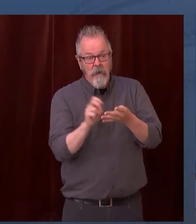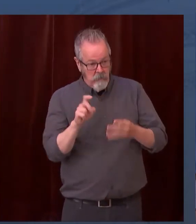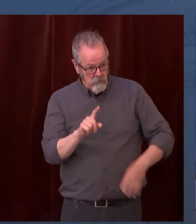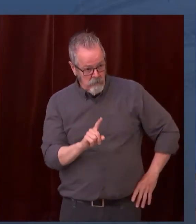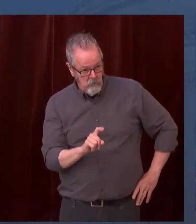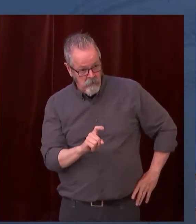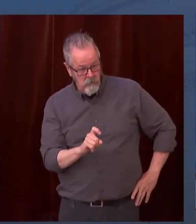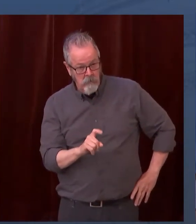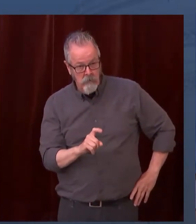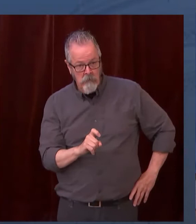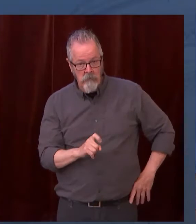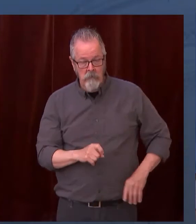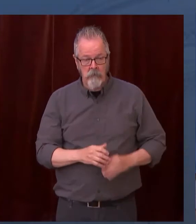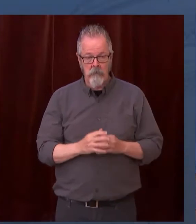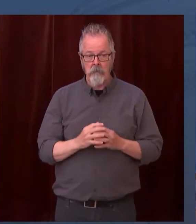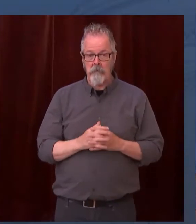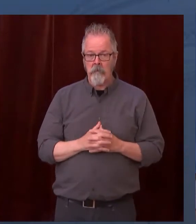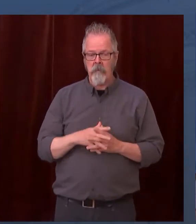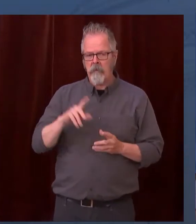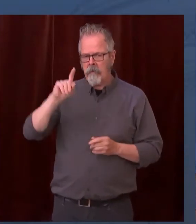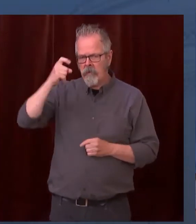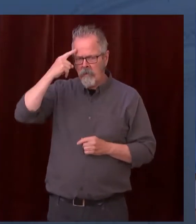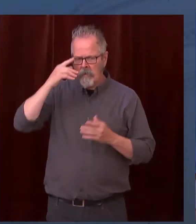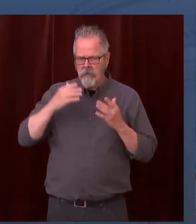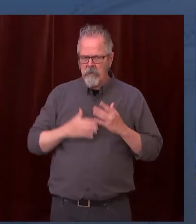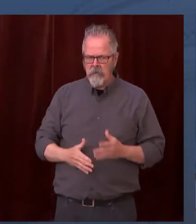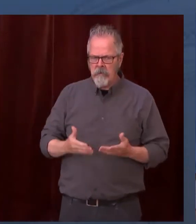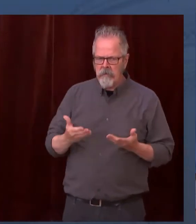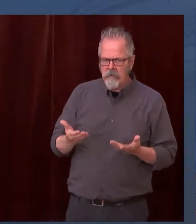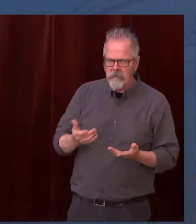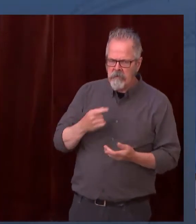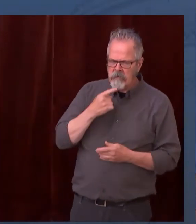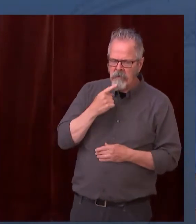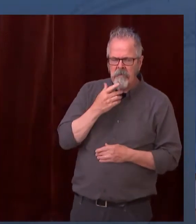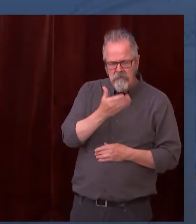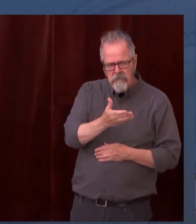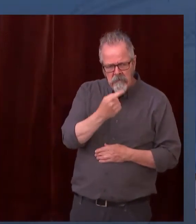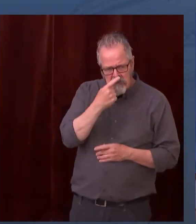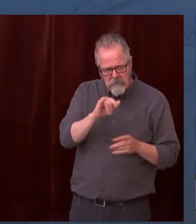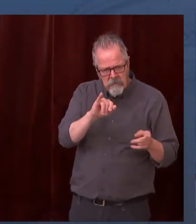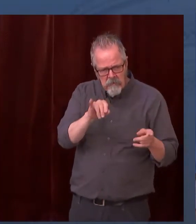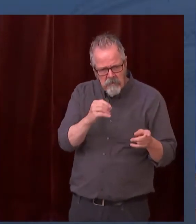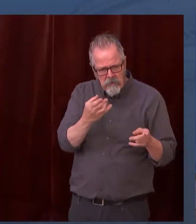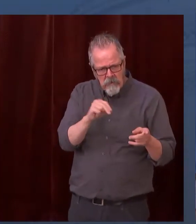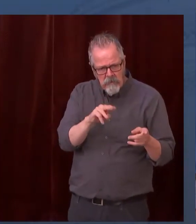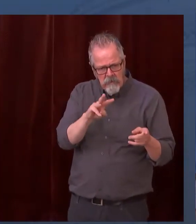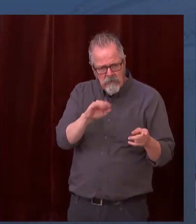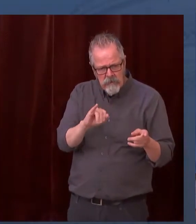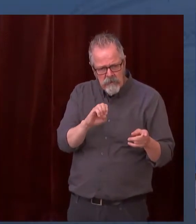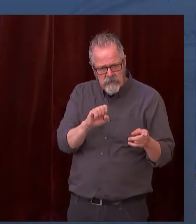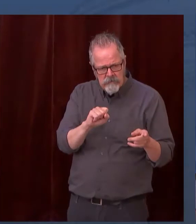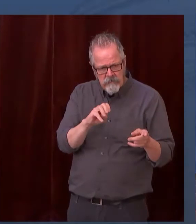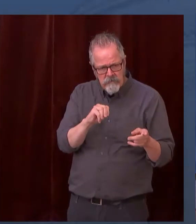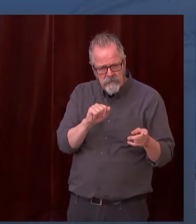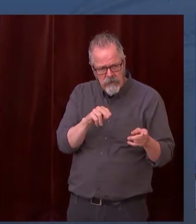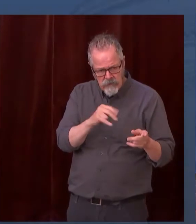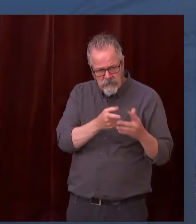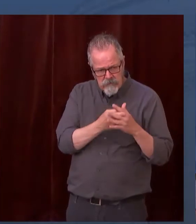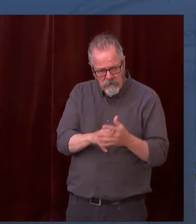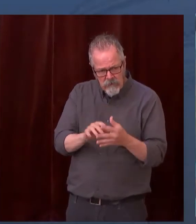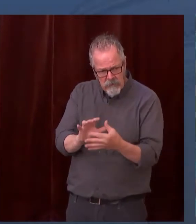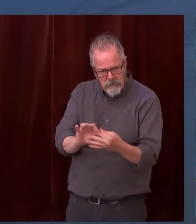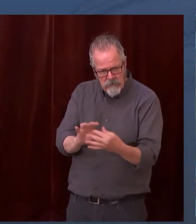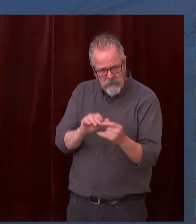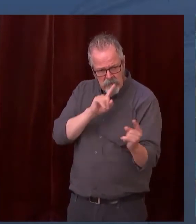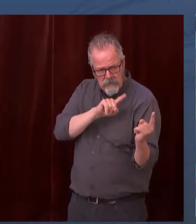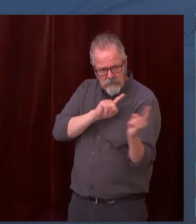John, do you want to start? I may follow up, but. Sure. I think what this really is a reflection of is the